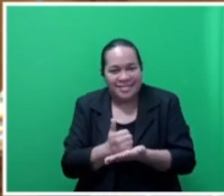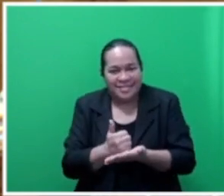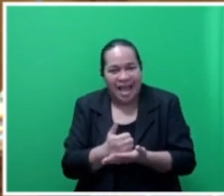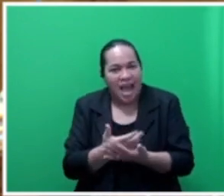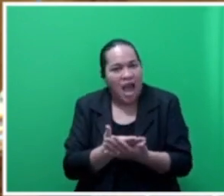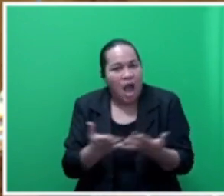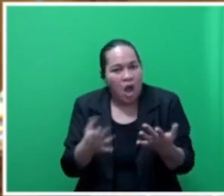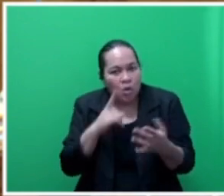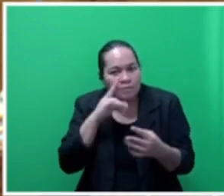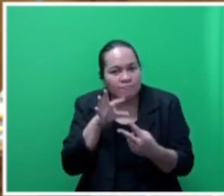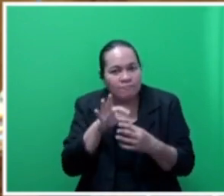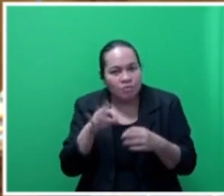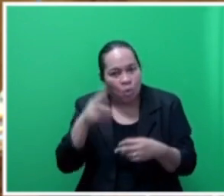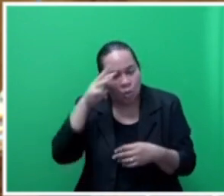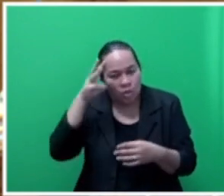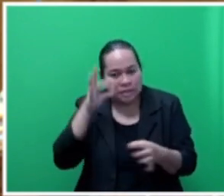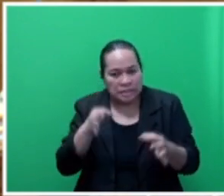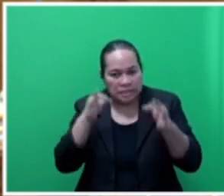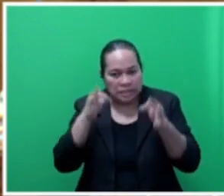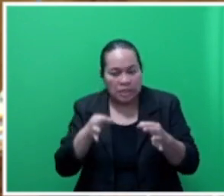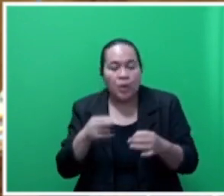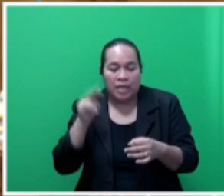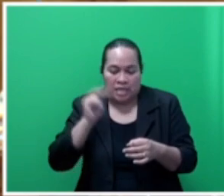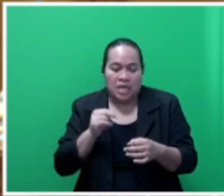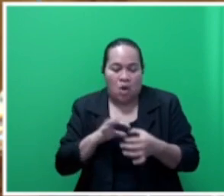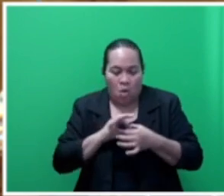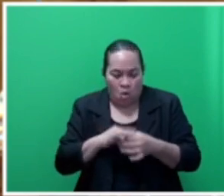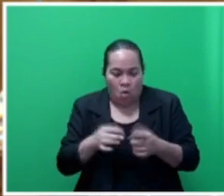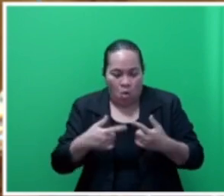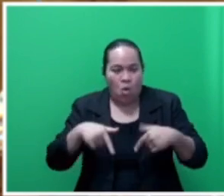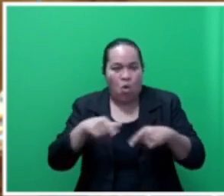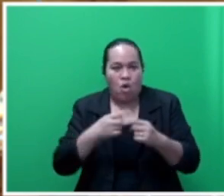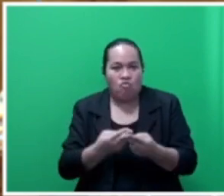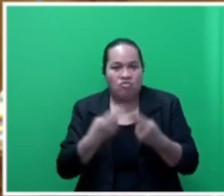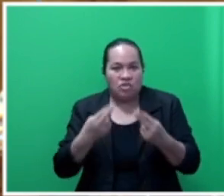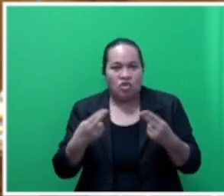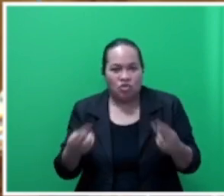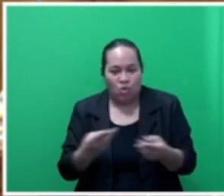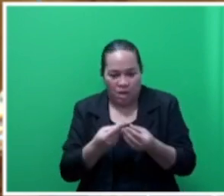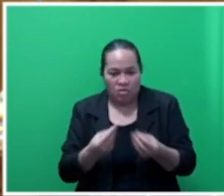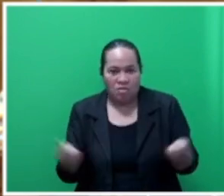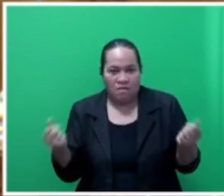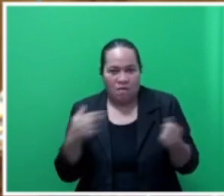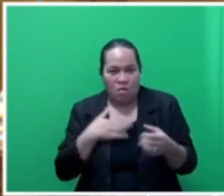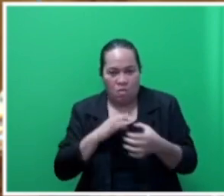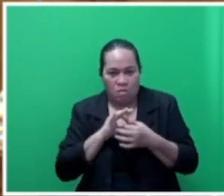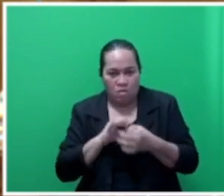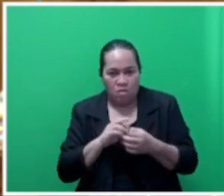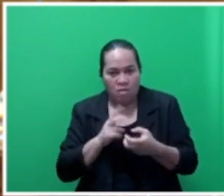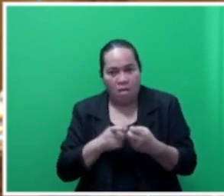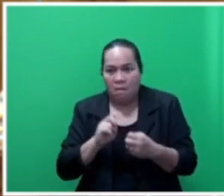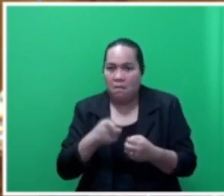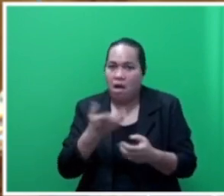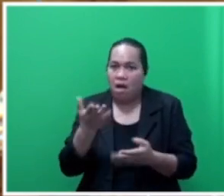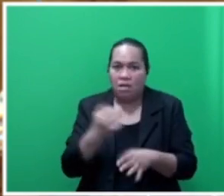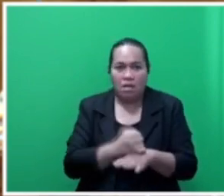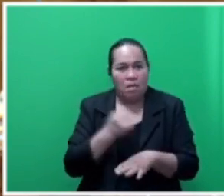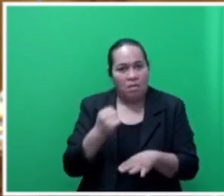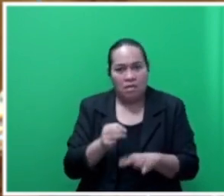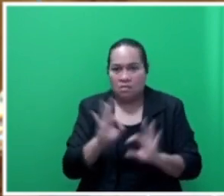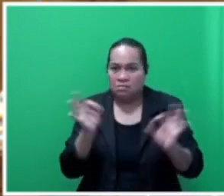Effectively, Fiji will need local resources to address the economy, which the government barely has at its